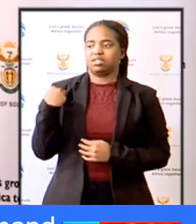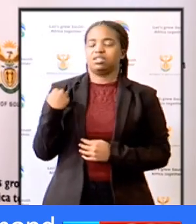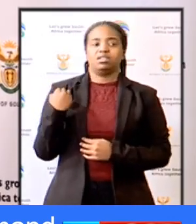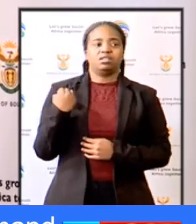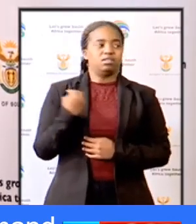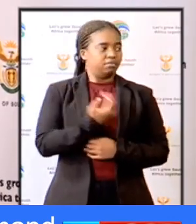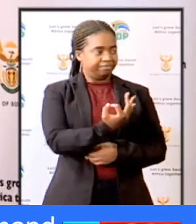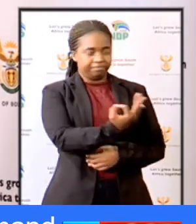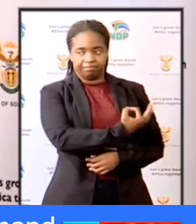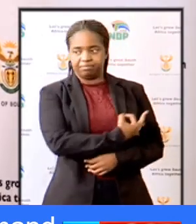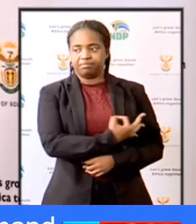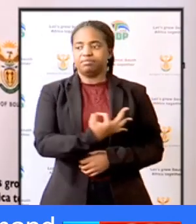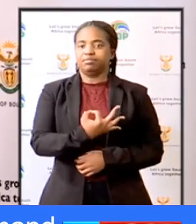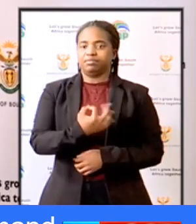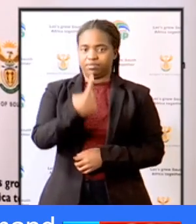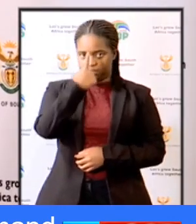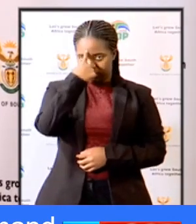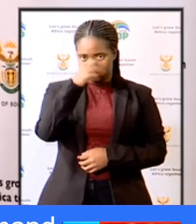Lamola.